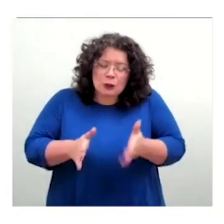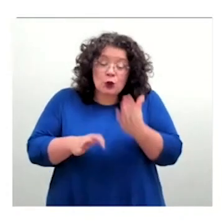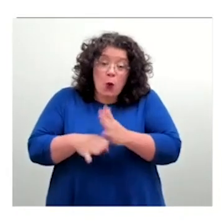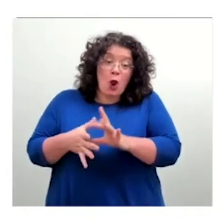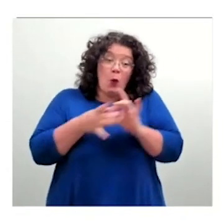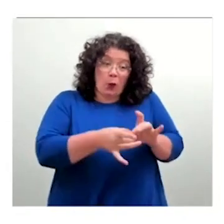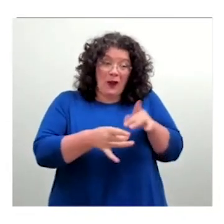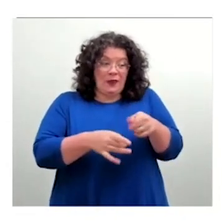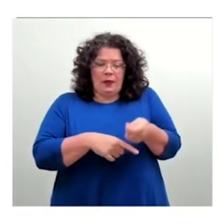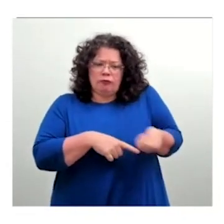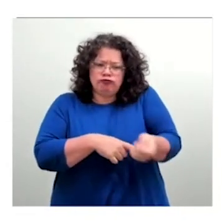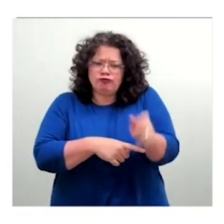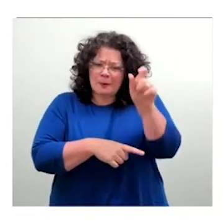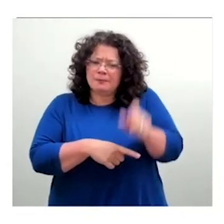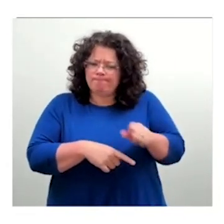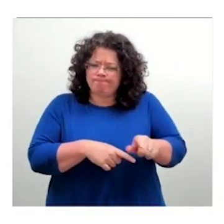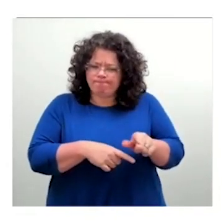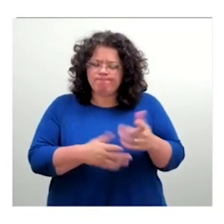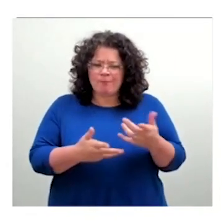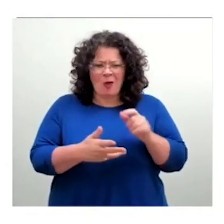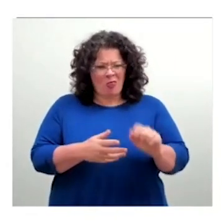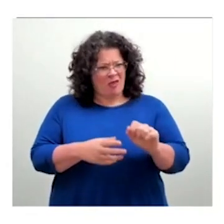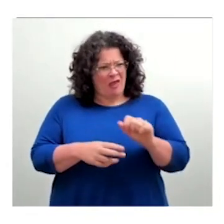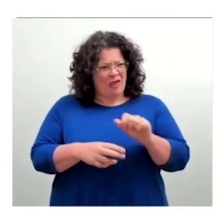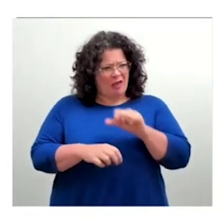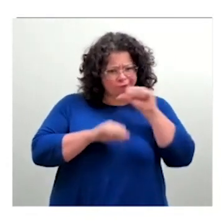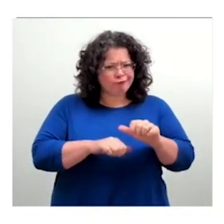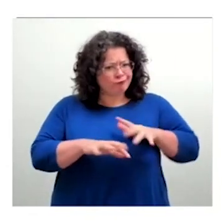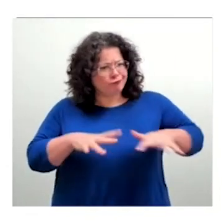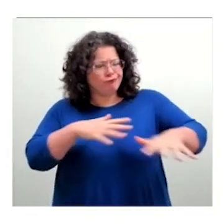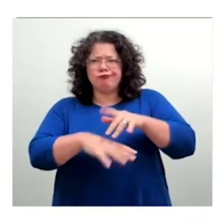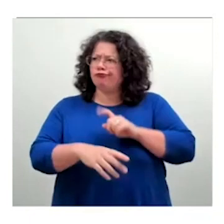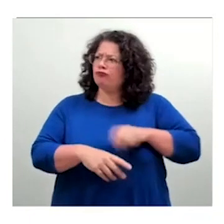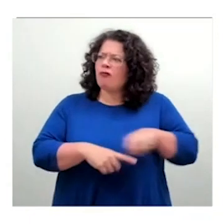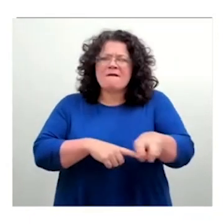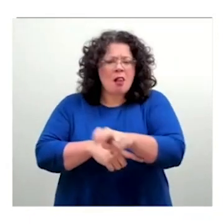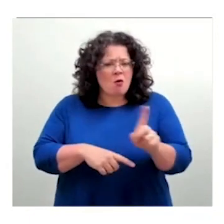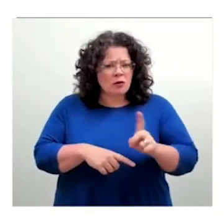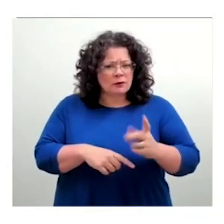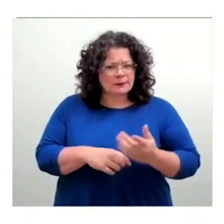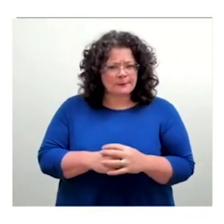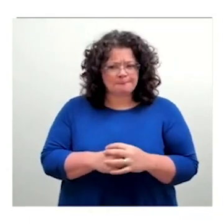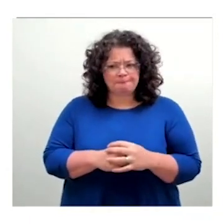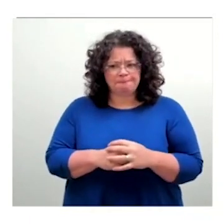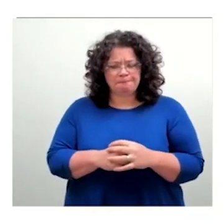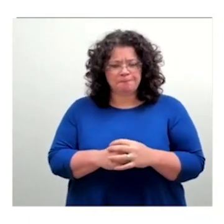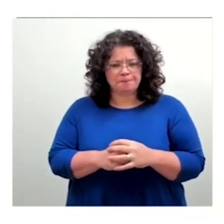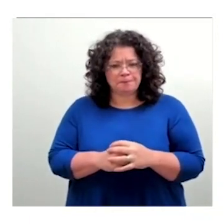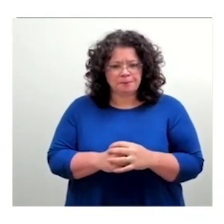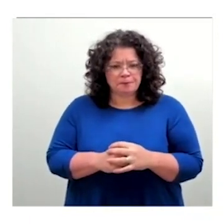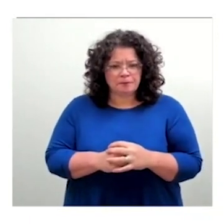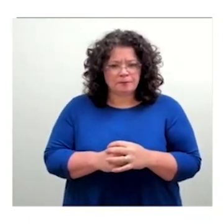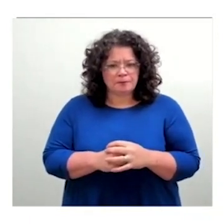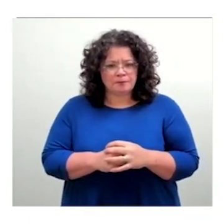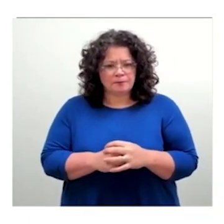was really interesting to understand from the research what functionality was actually important and what